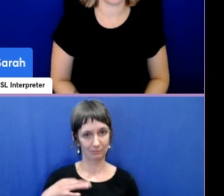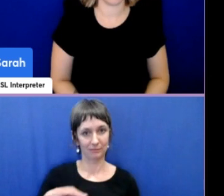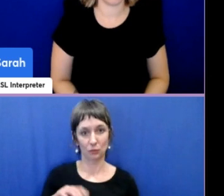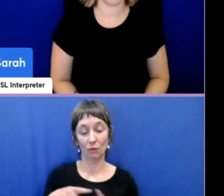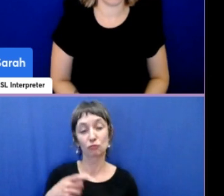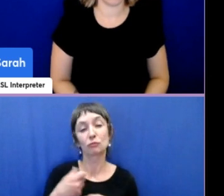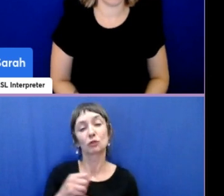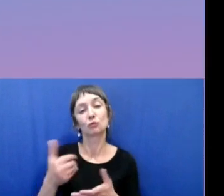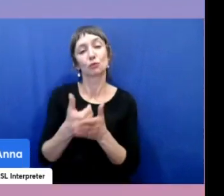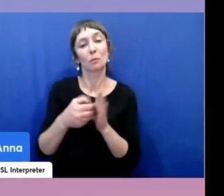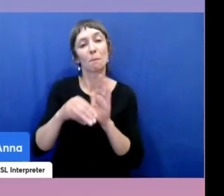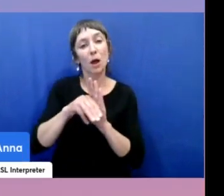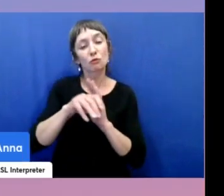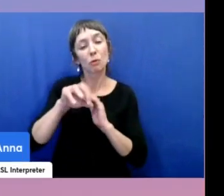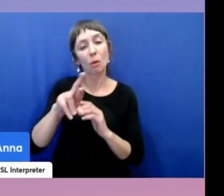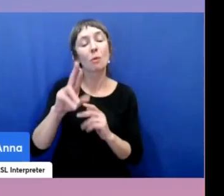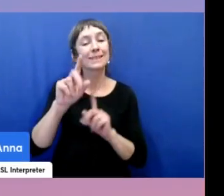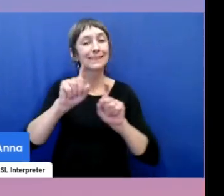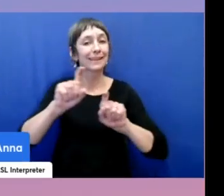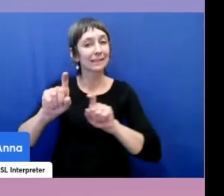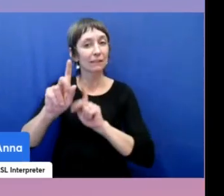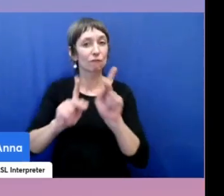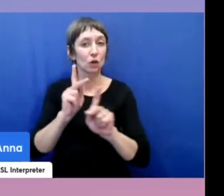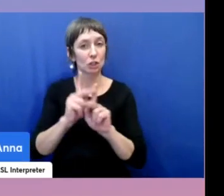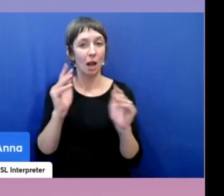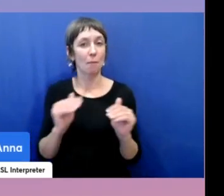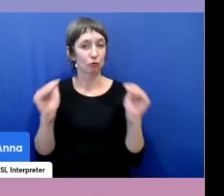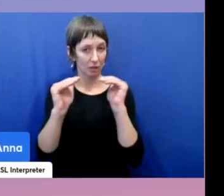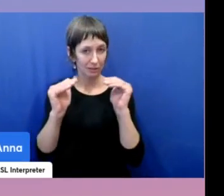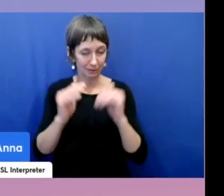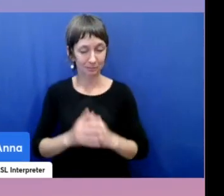modules or testing version upgrades.